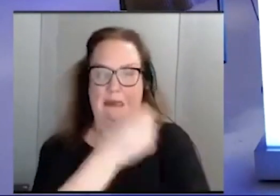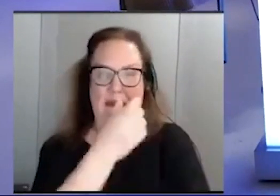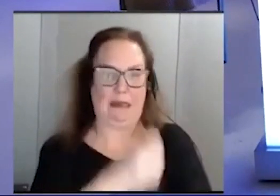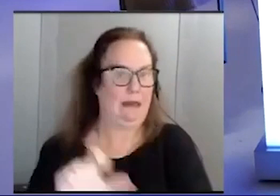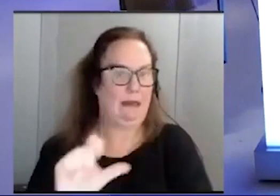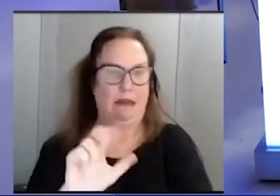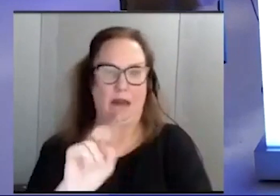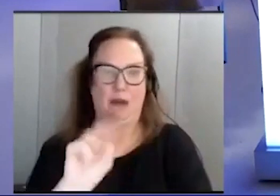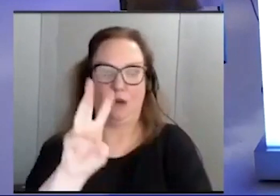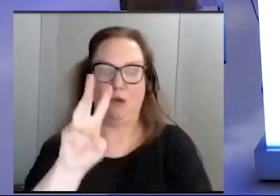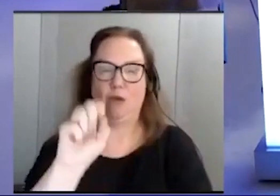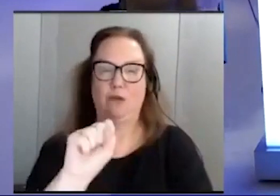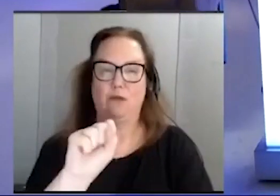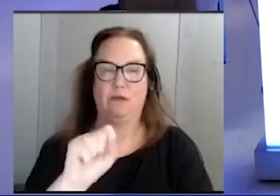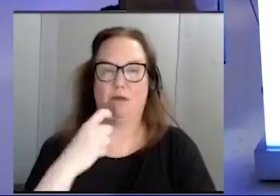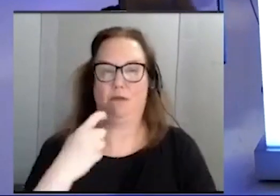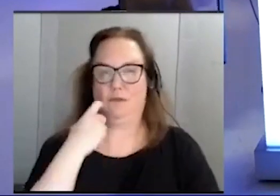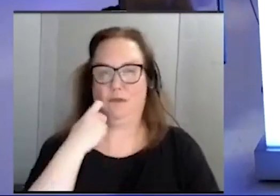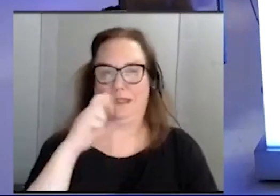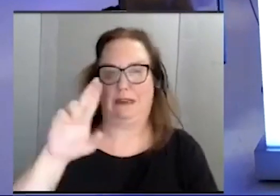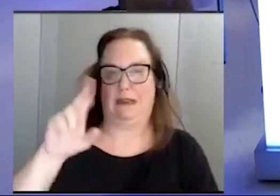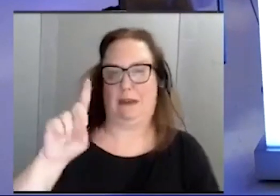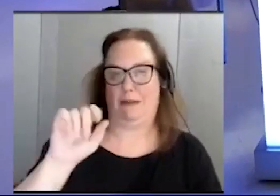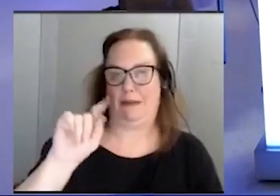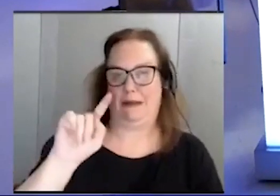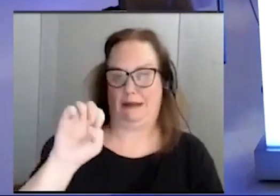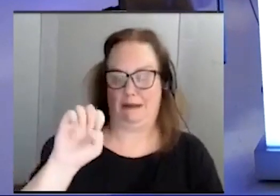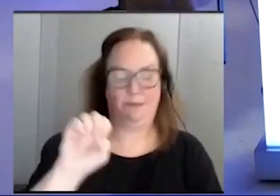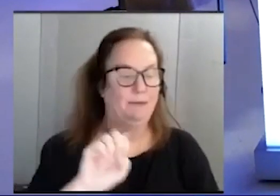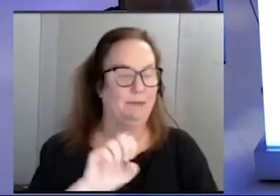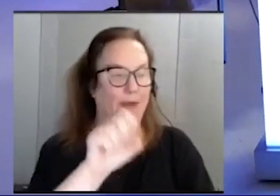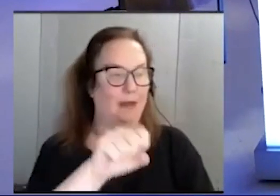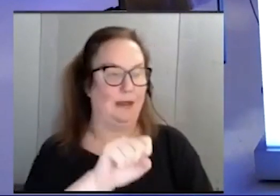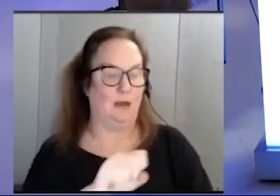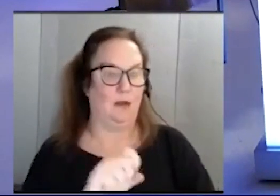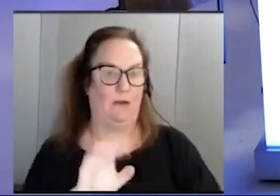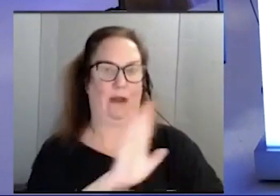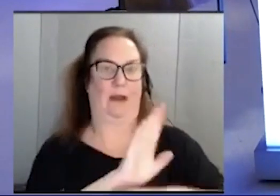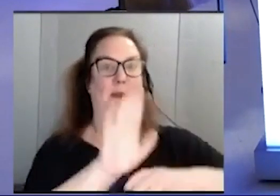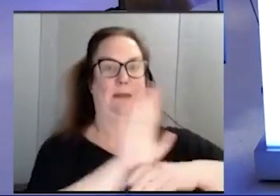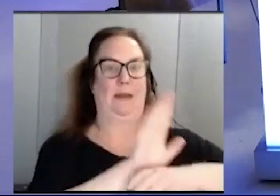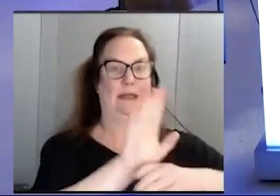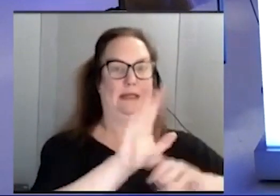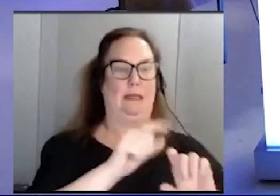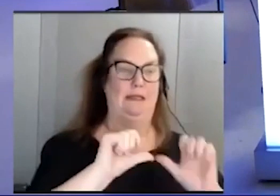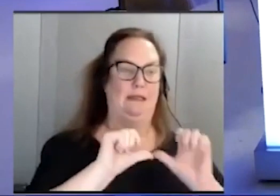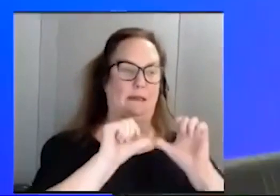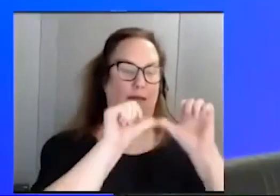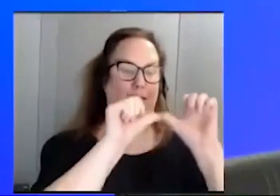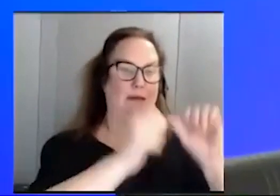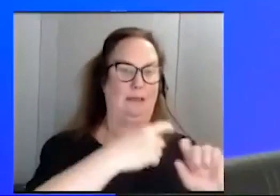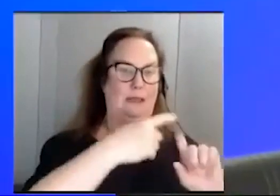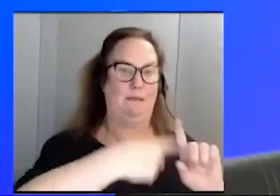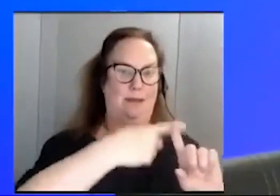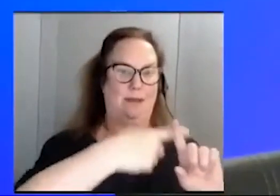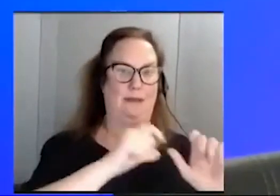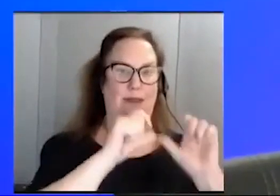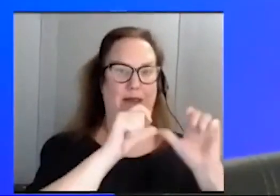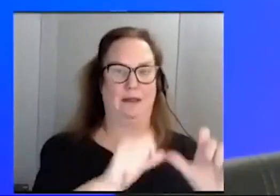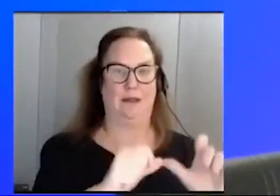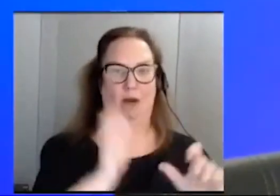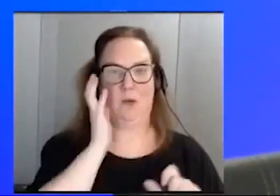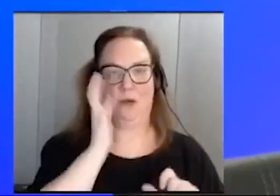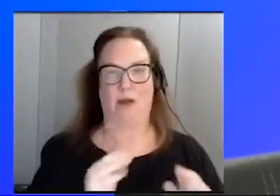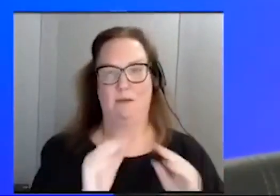on for that? Well, the long haul clinic has certainly gotten busier as the months have gone on, you know, and probably will even get busier